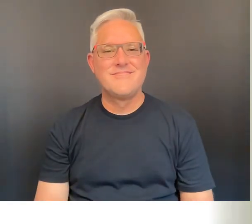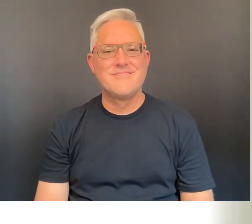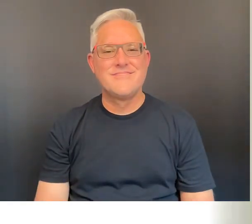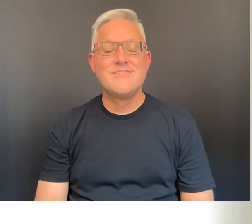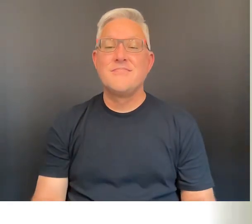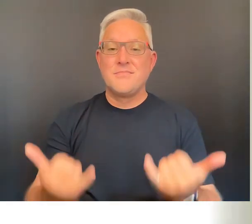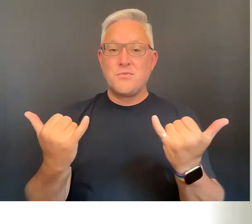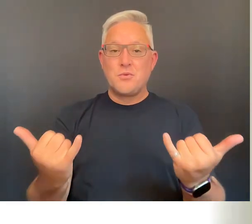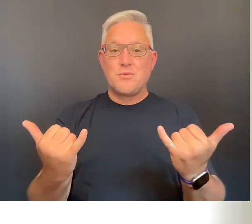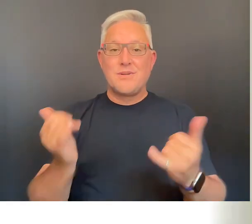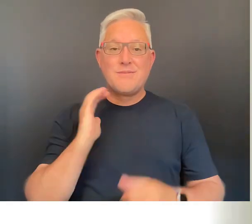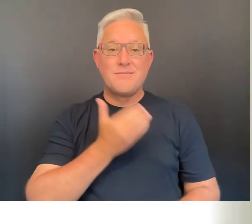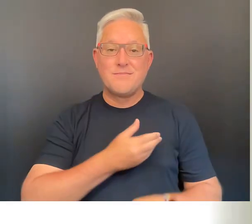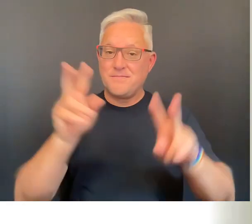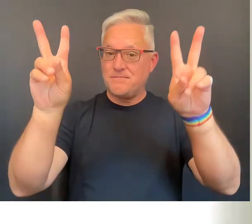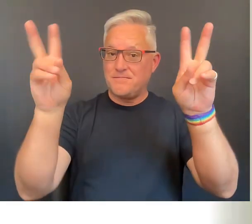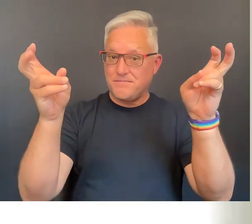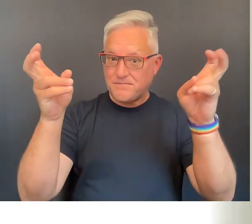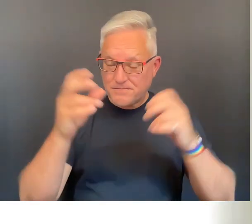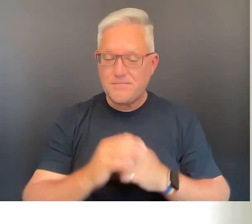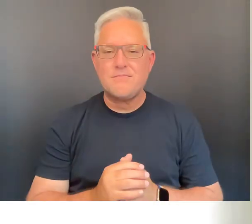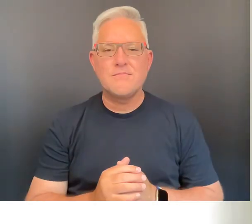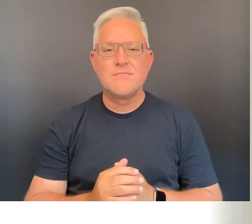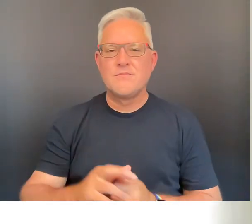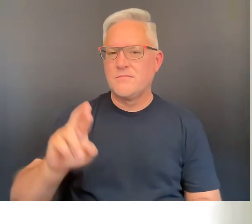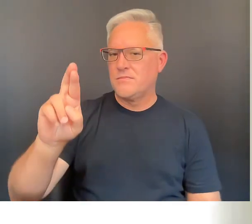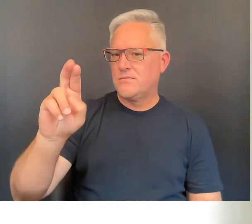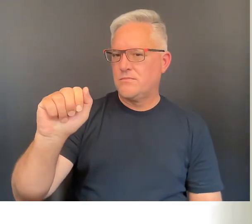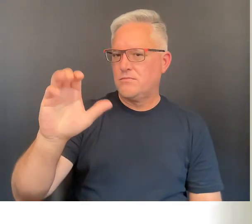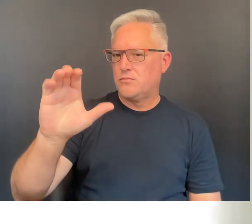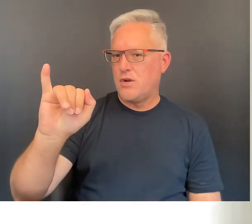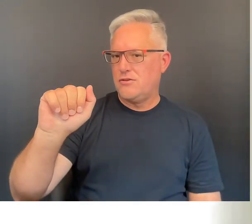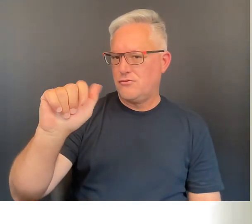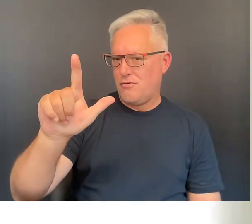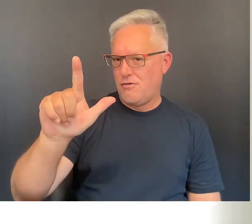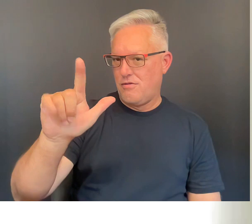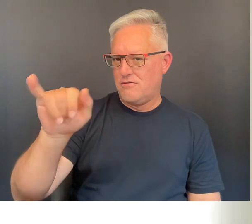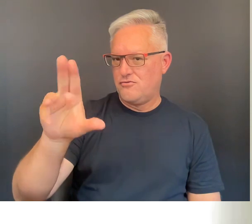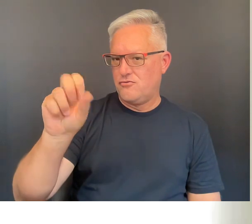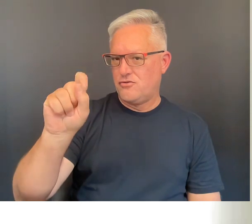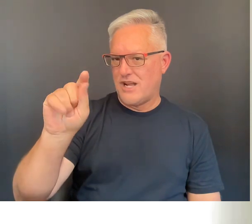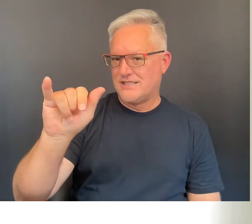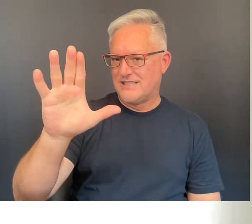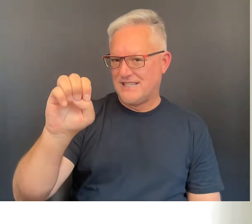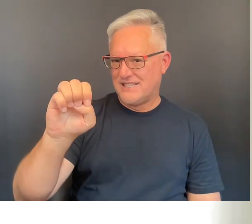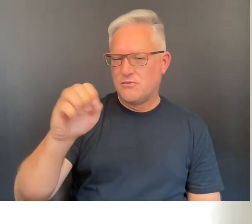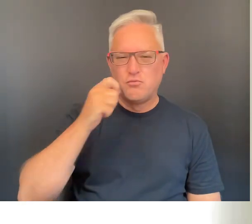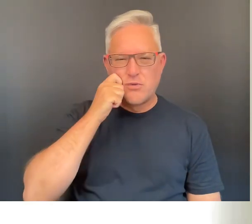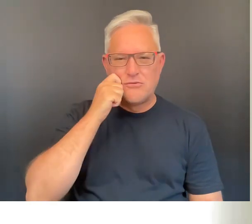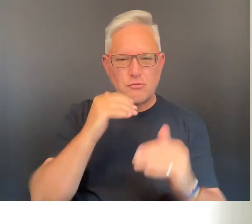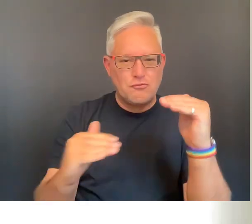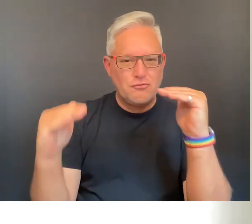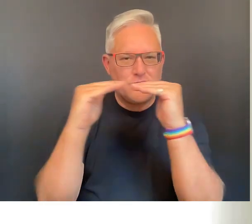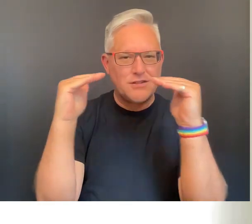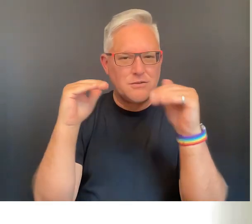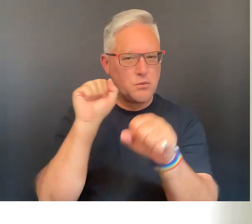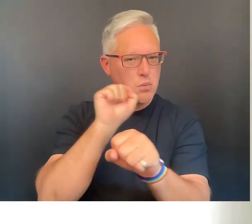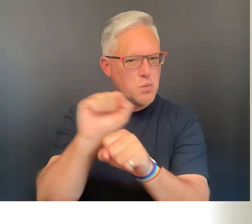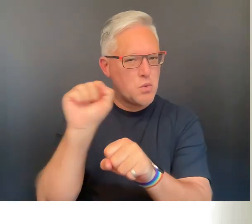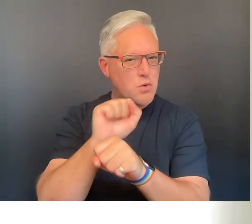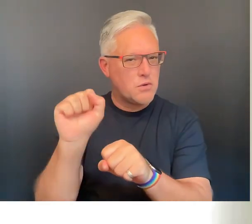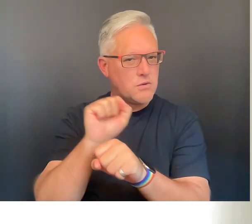And so today we're talking about the different ways our racial justice work shows